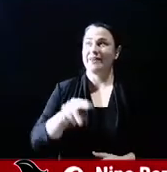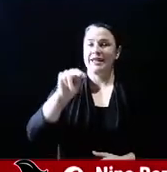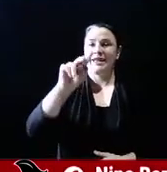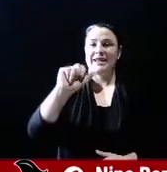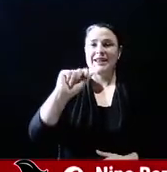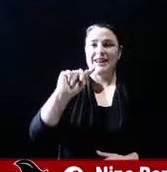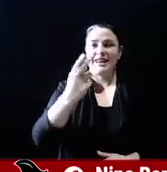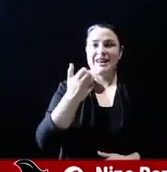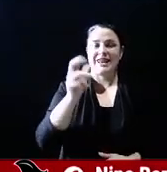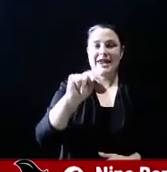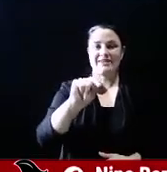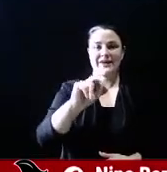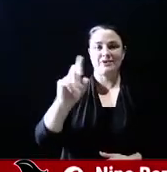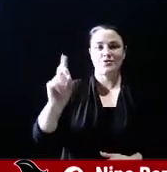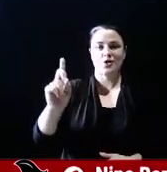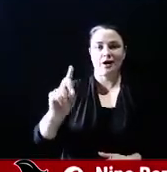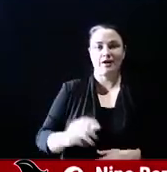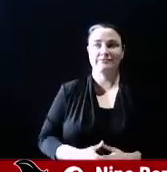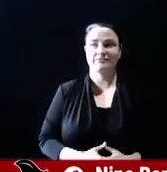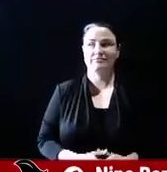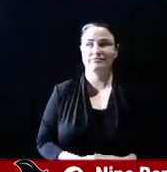Nathan Manuel Duran.